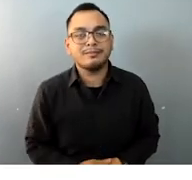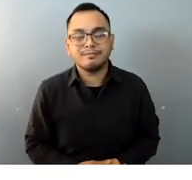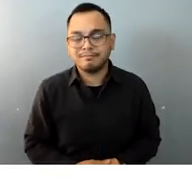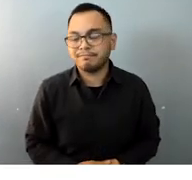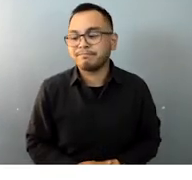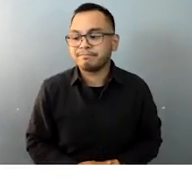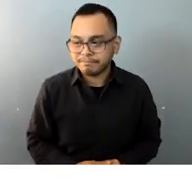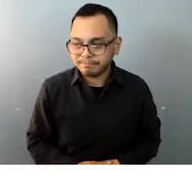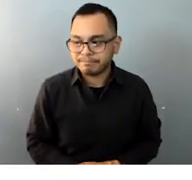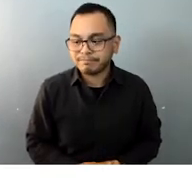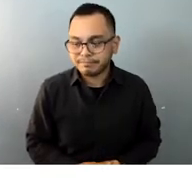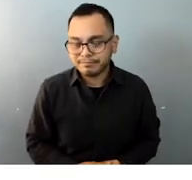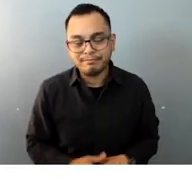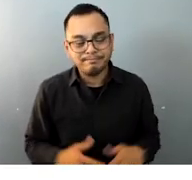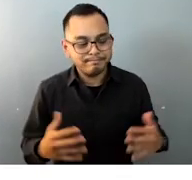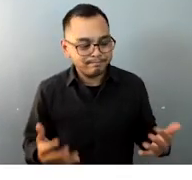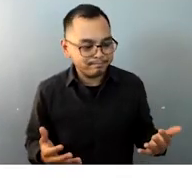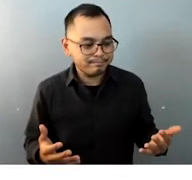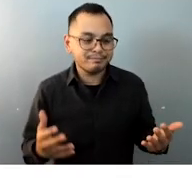I'm full of pride.